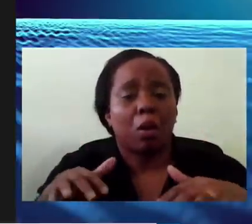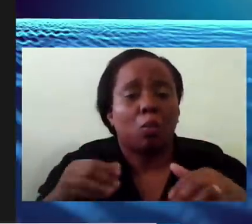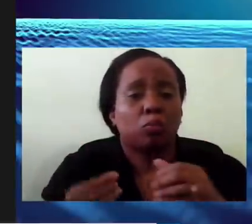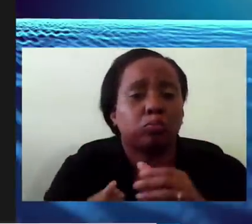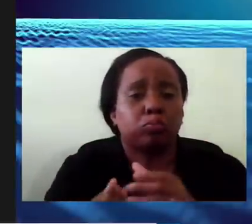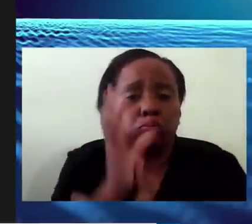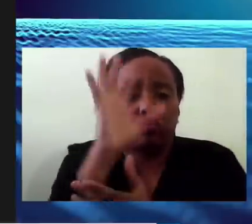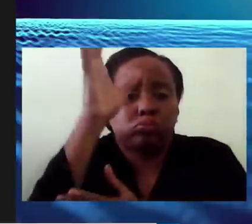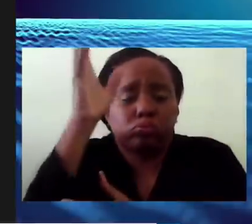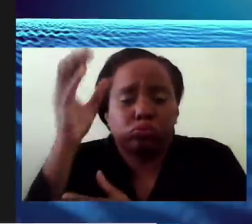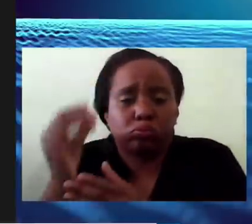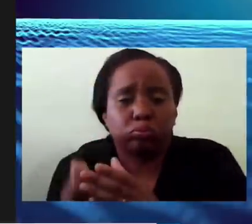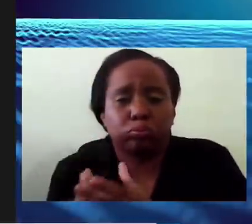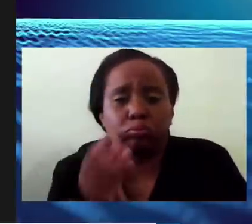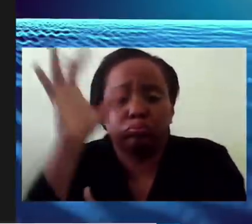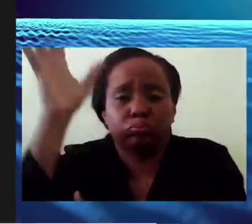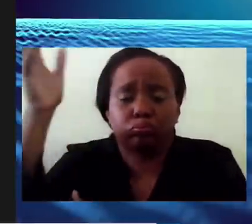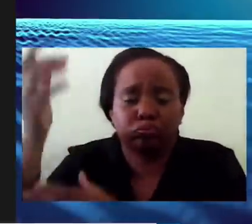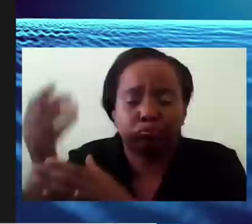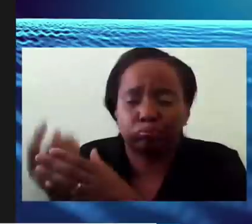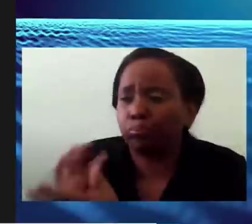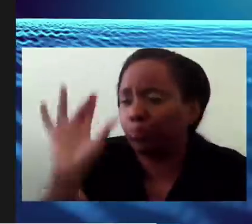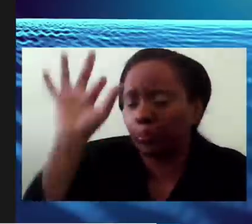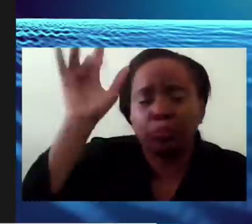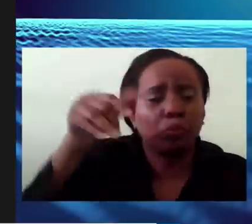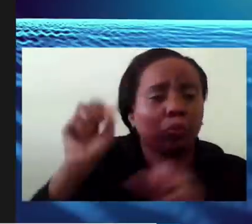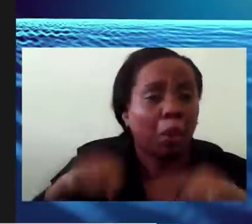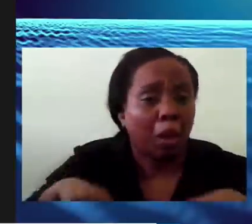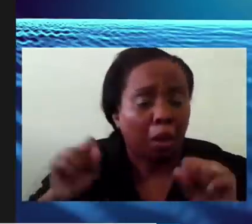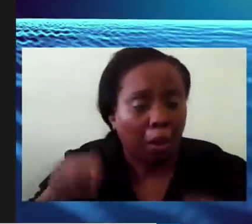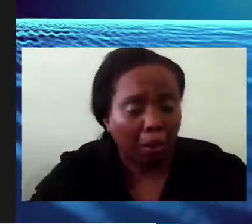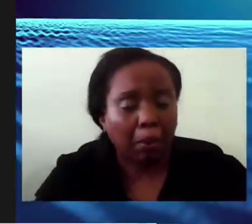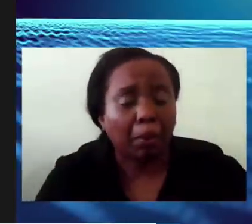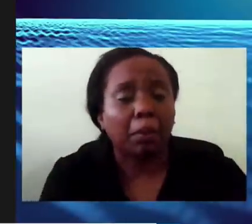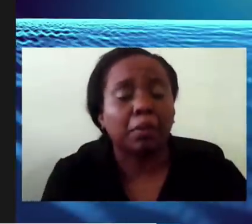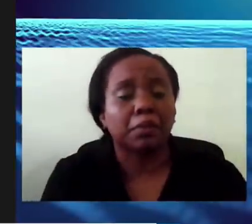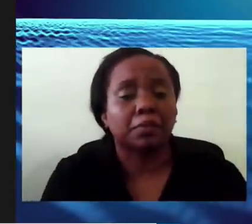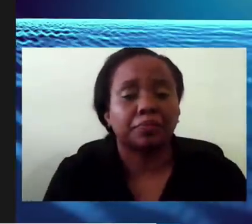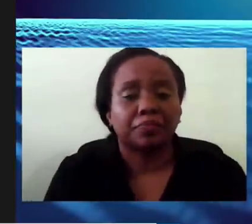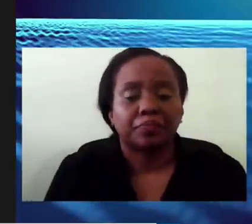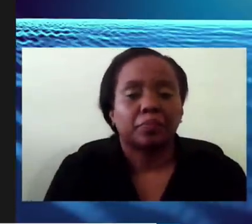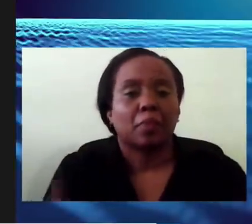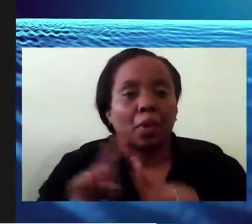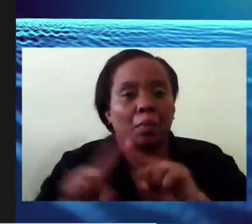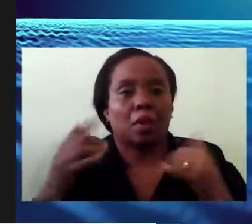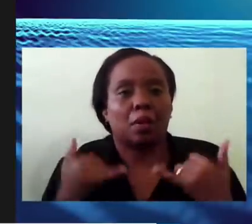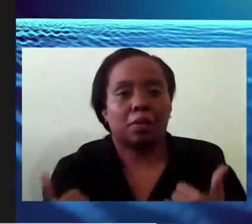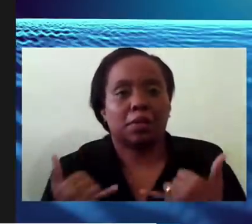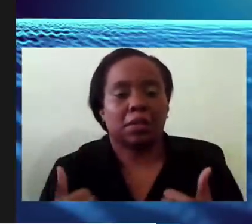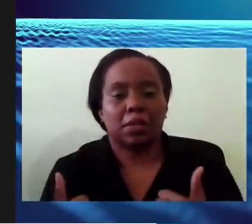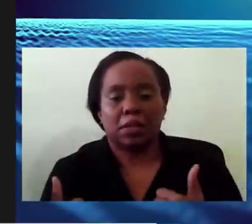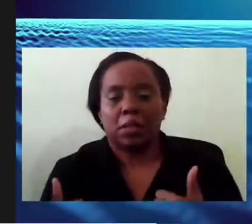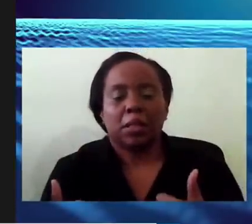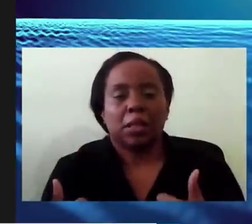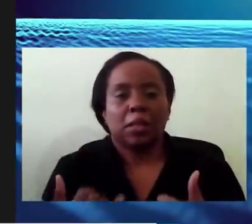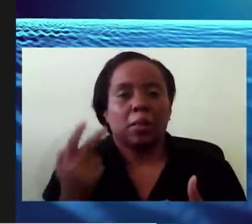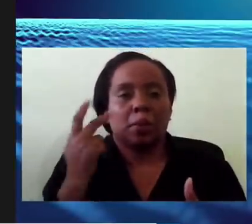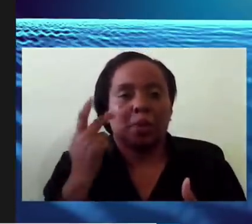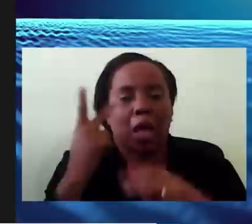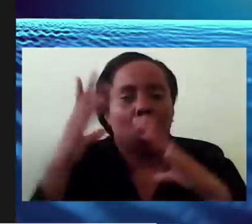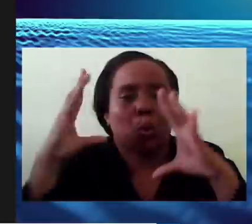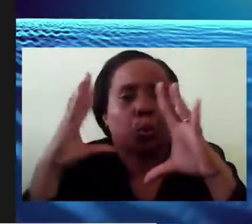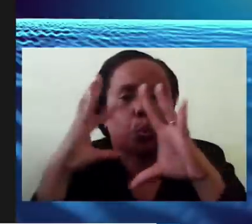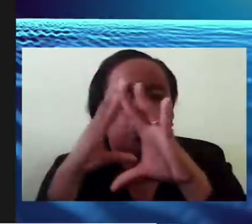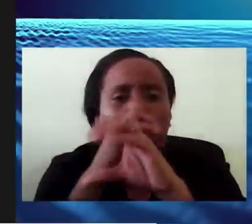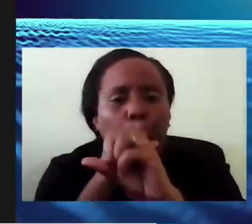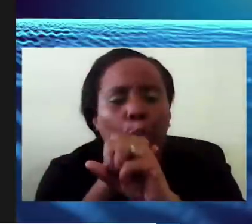going to, you know, a longer term eruption. But right now we're seeing the deflation signal, which means that everything that's in